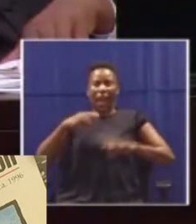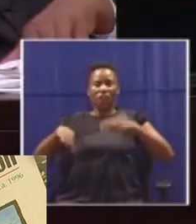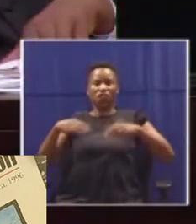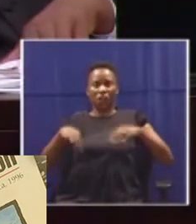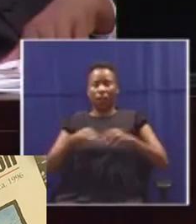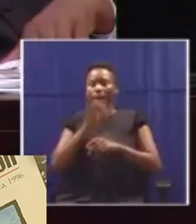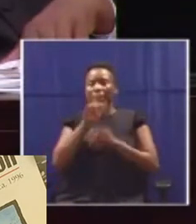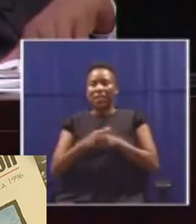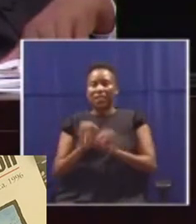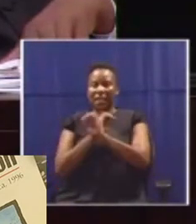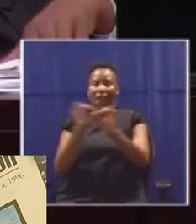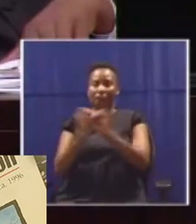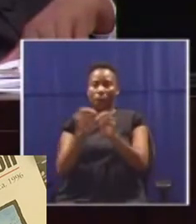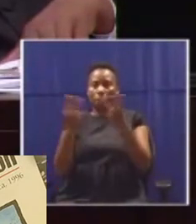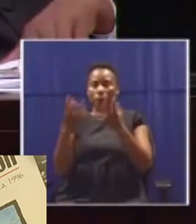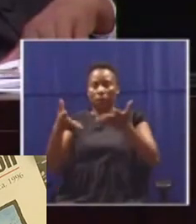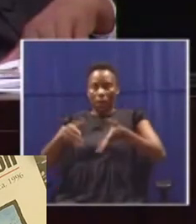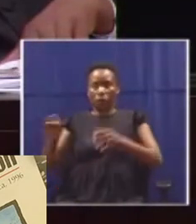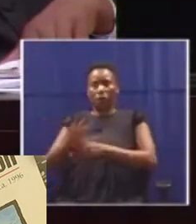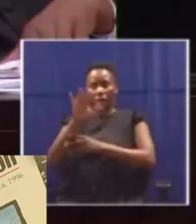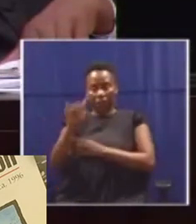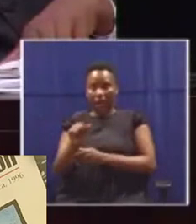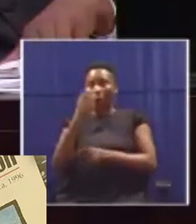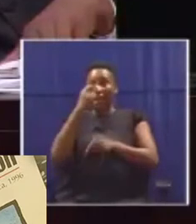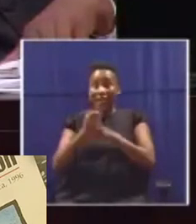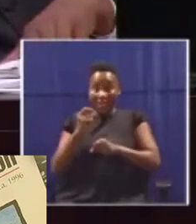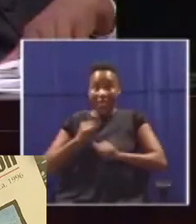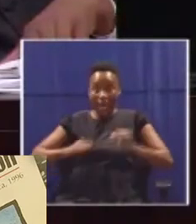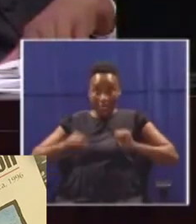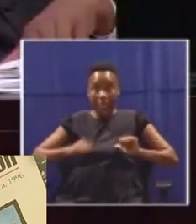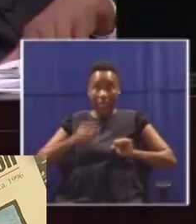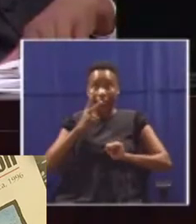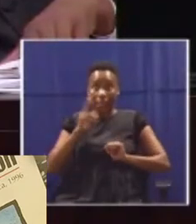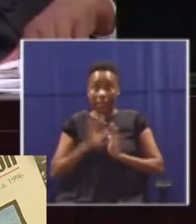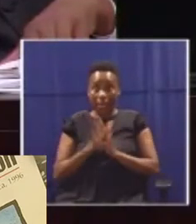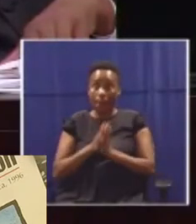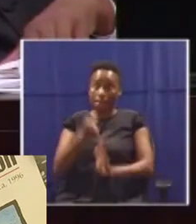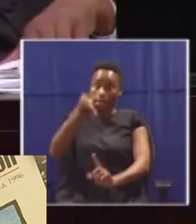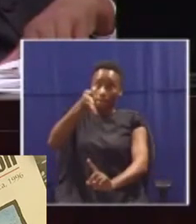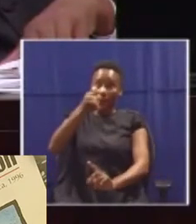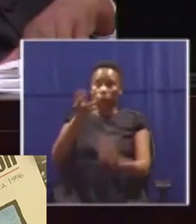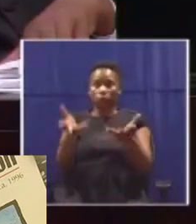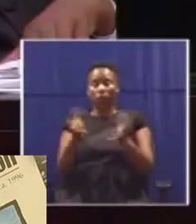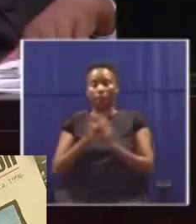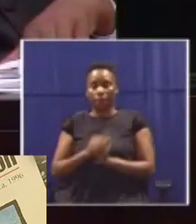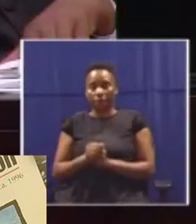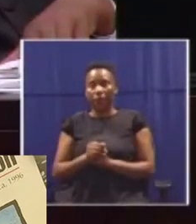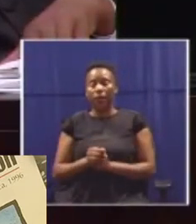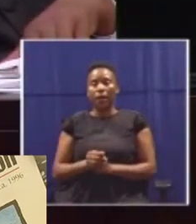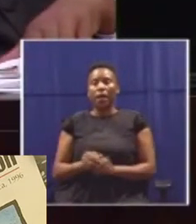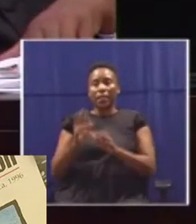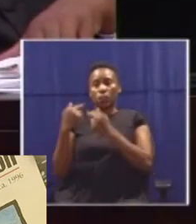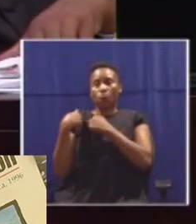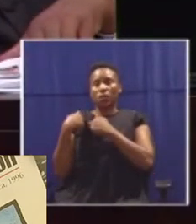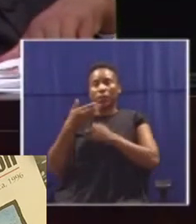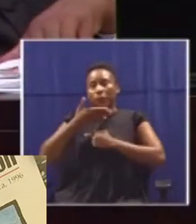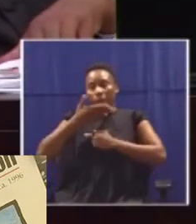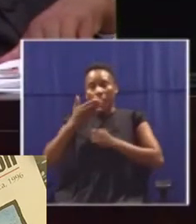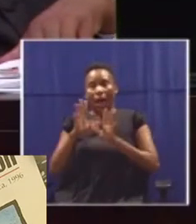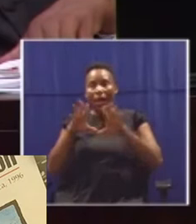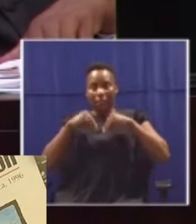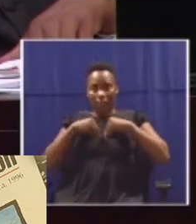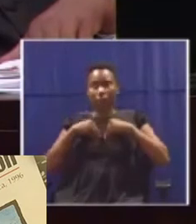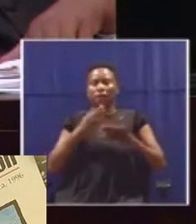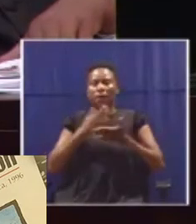the people of South Africa unless it reaches them. Chairperson, taking no responsibility for their part in